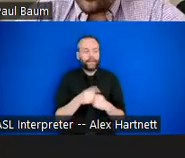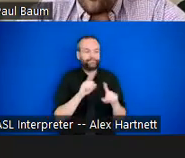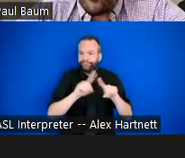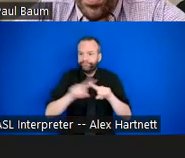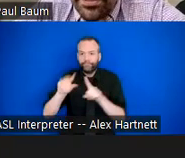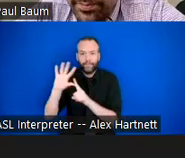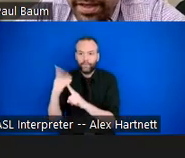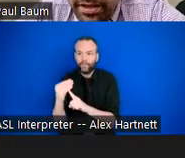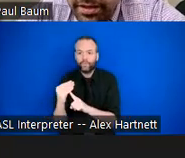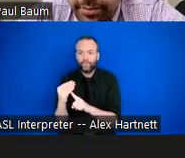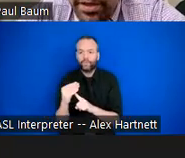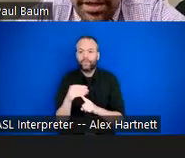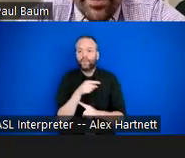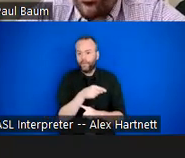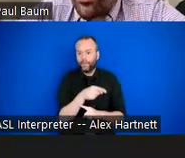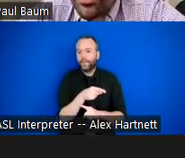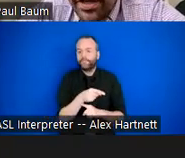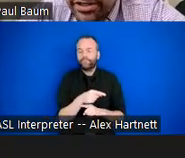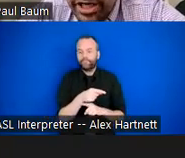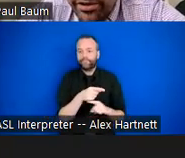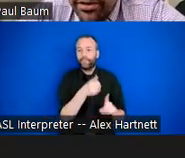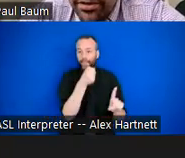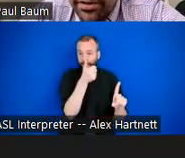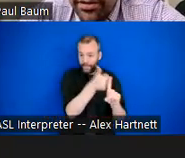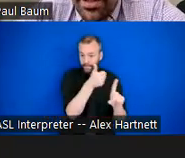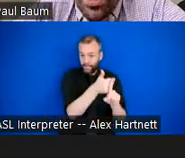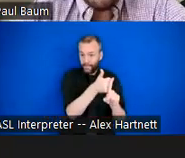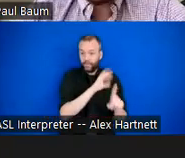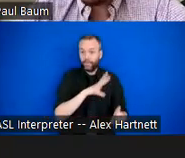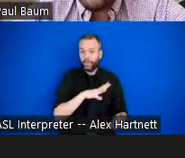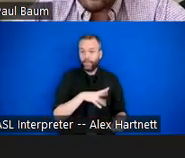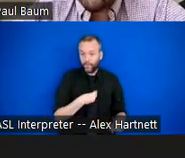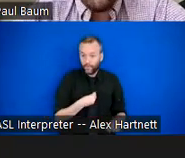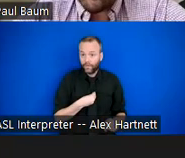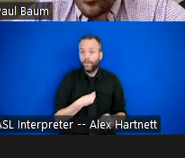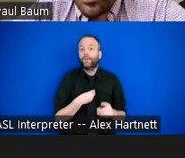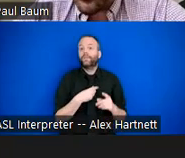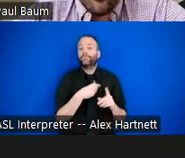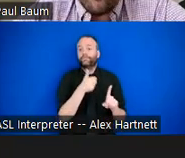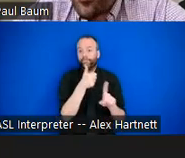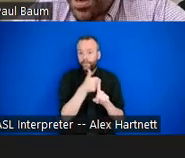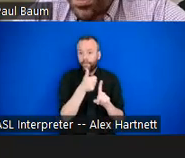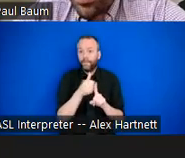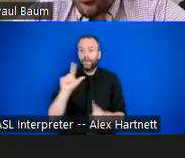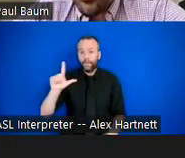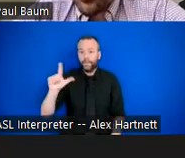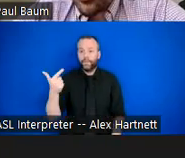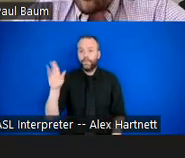part of the LGBT community, that are transgender. I had an opportunity to work with many, interview